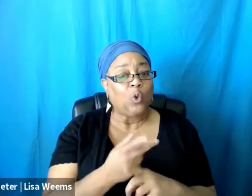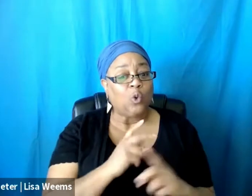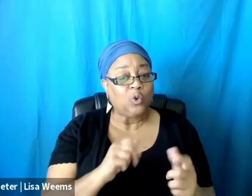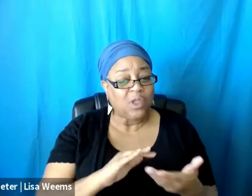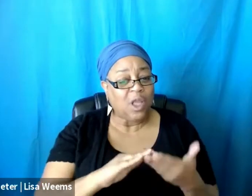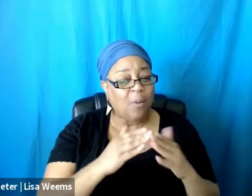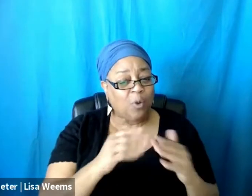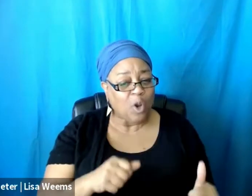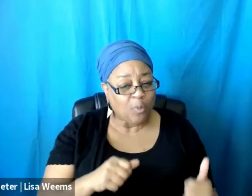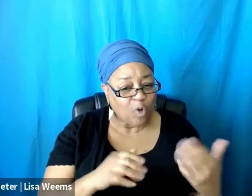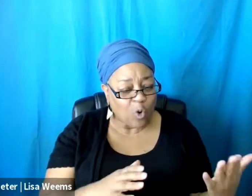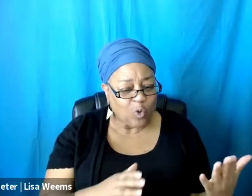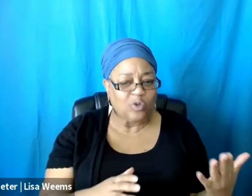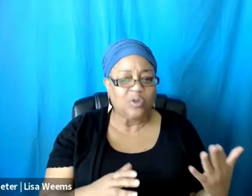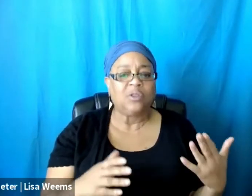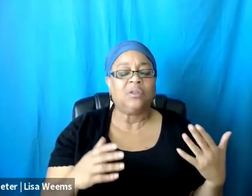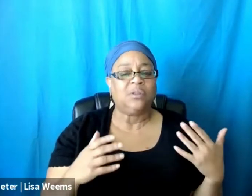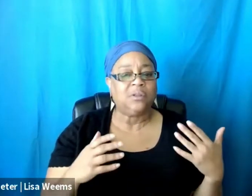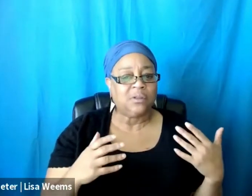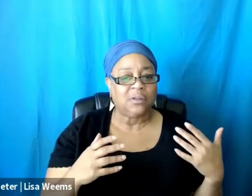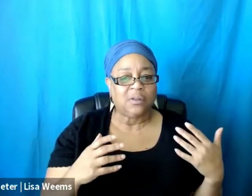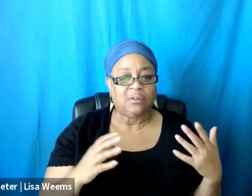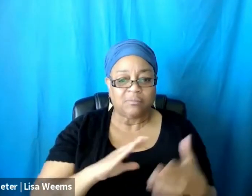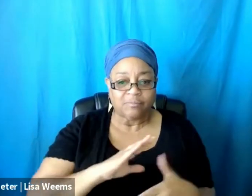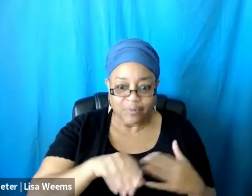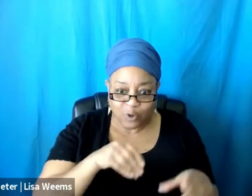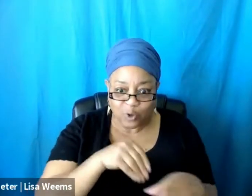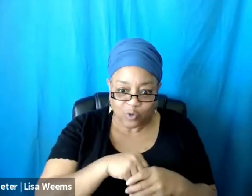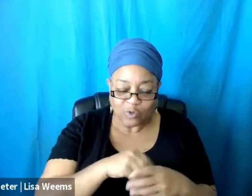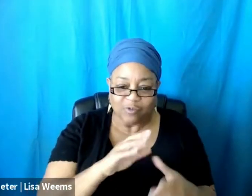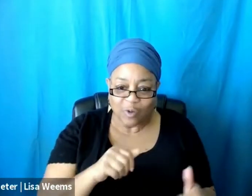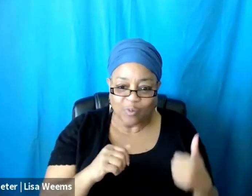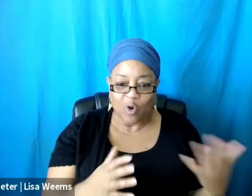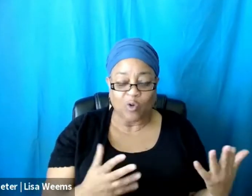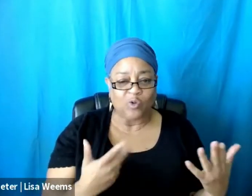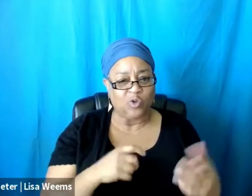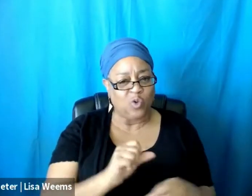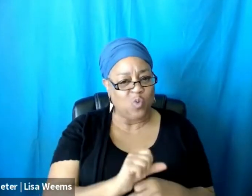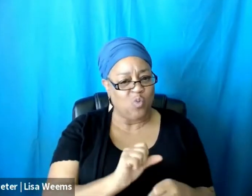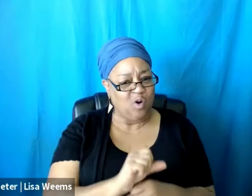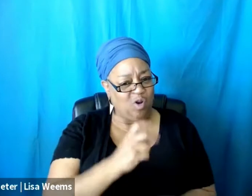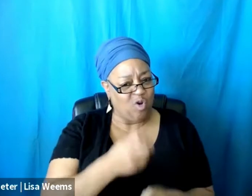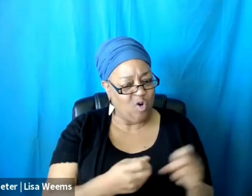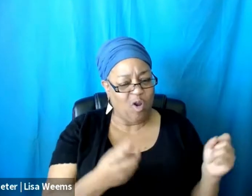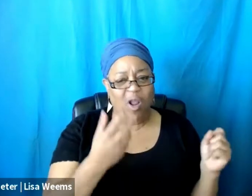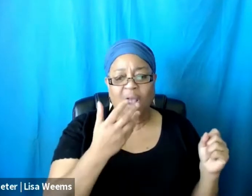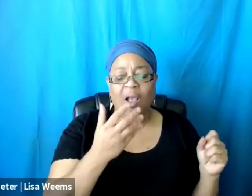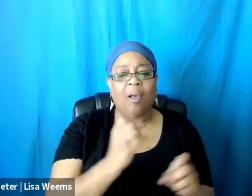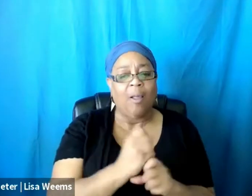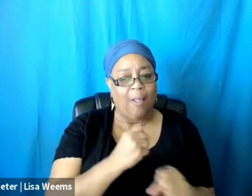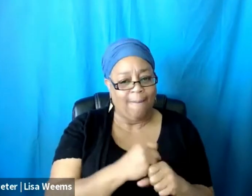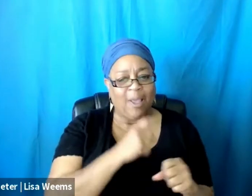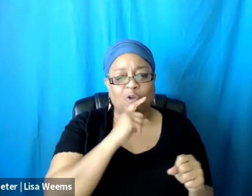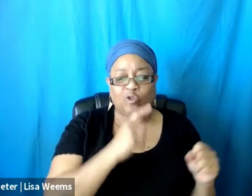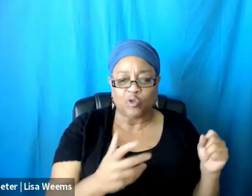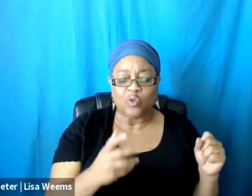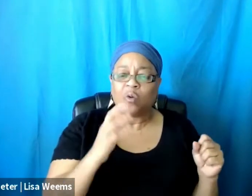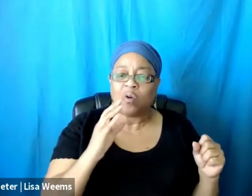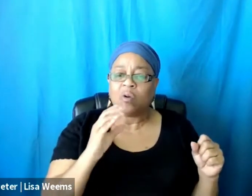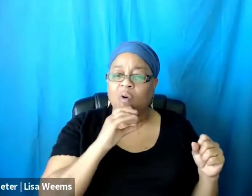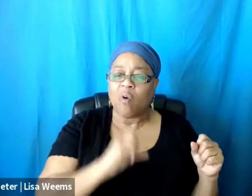This means working really hard to be sure that older adults are well integrated into their